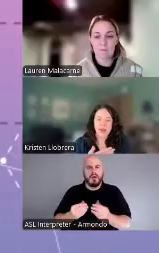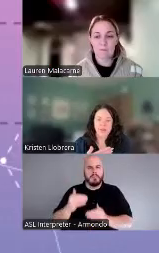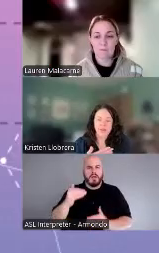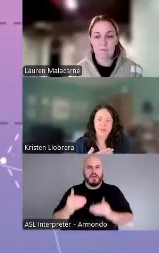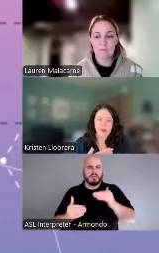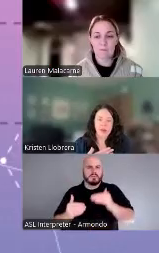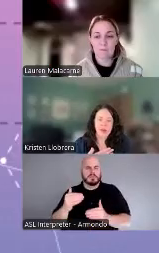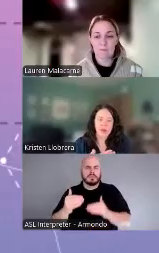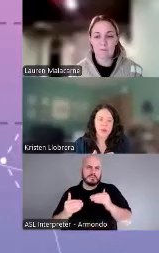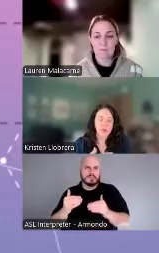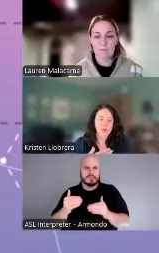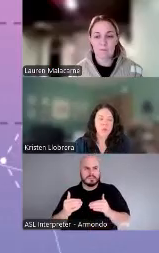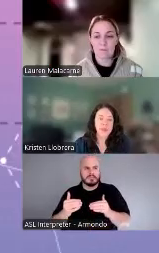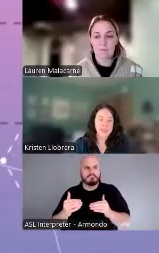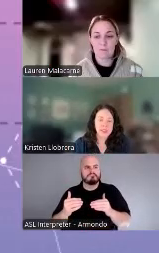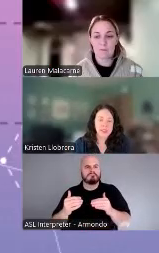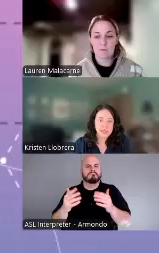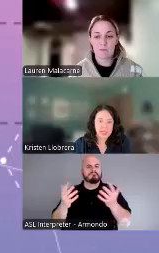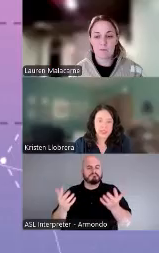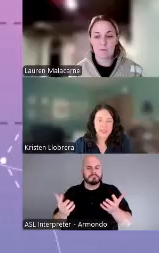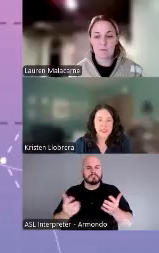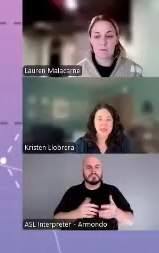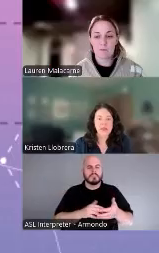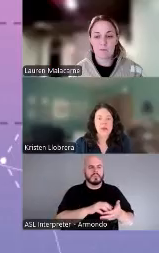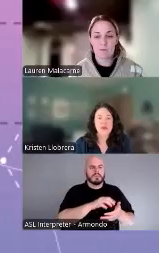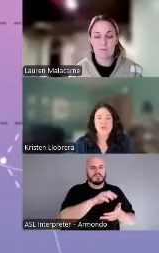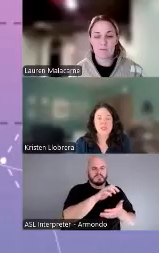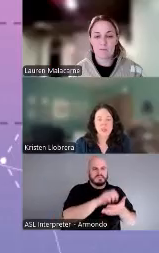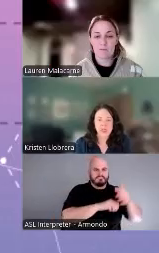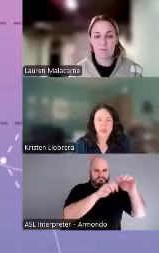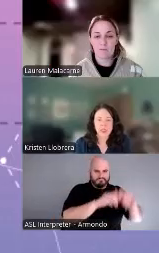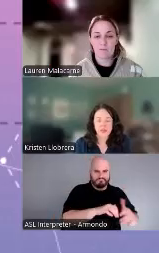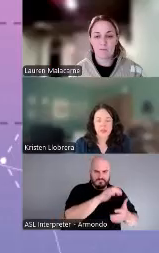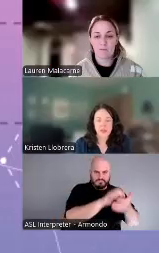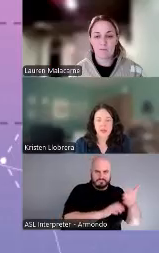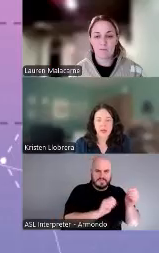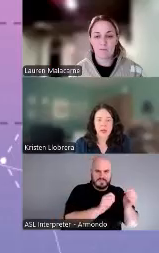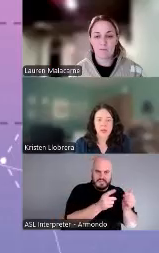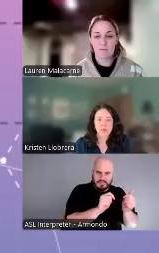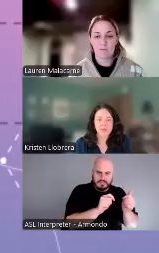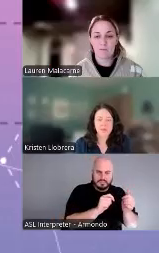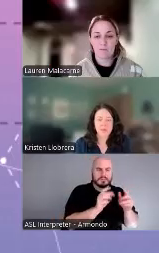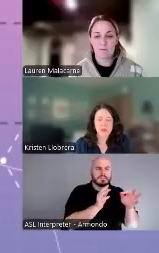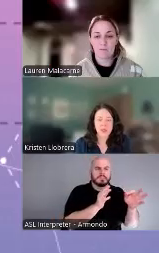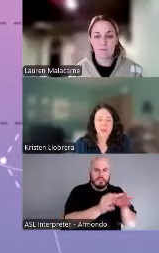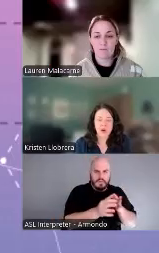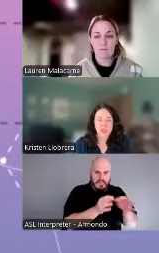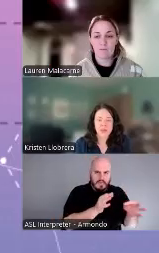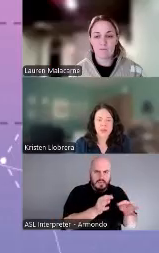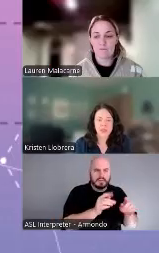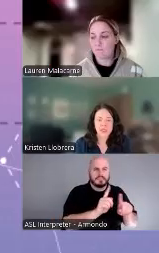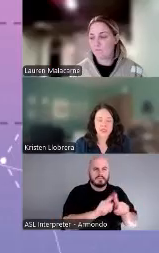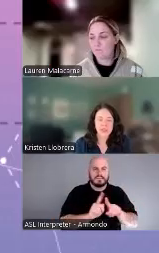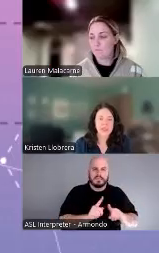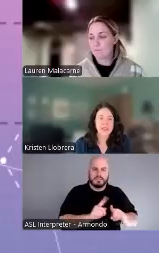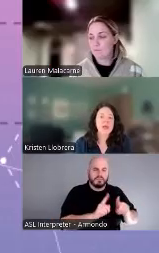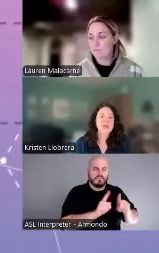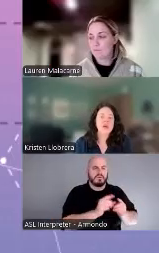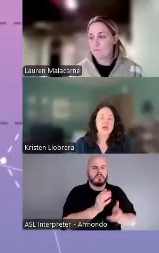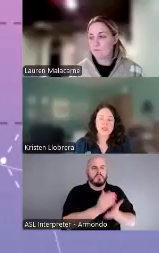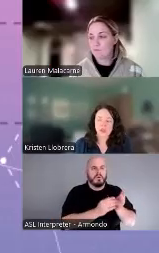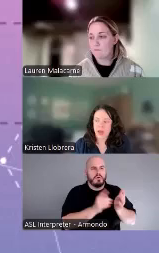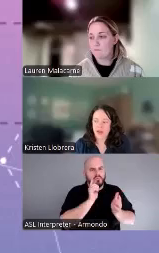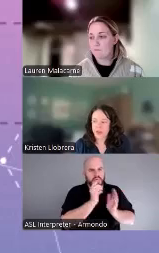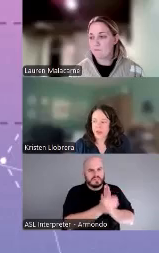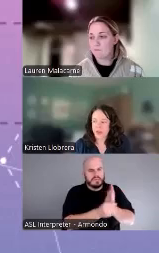to have written text explaining the different parts of the skills,